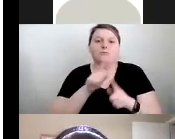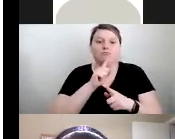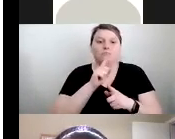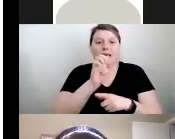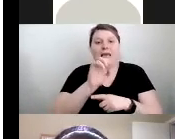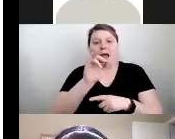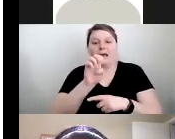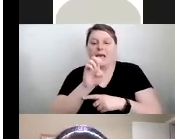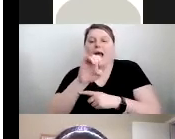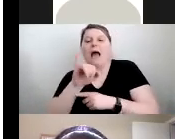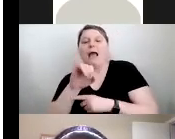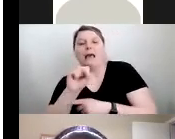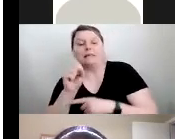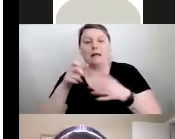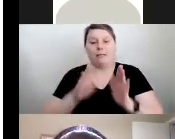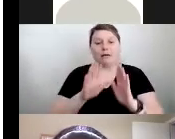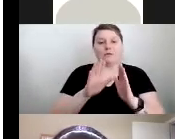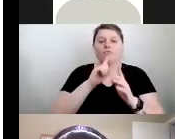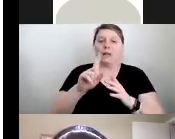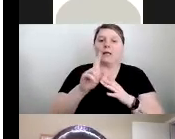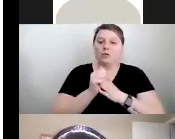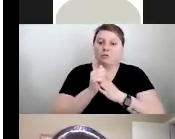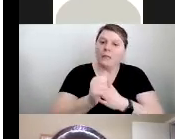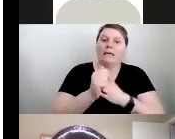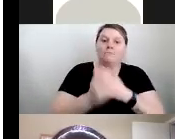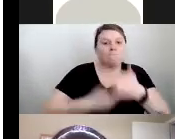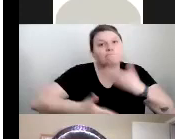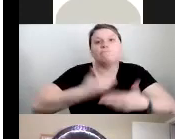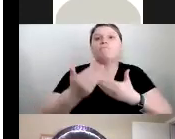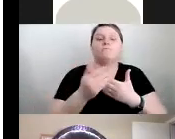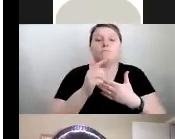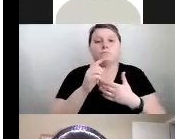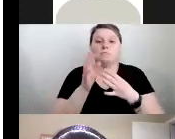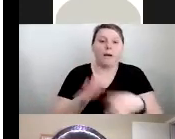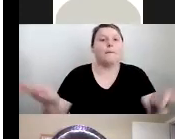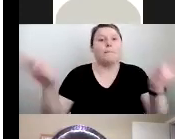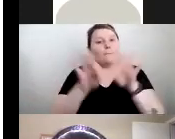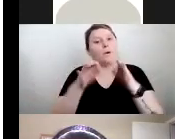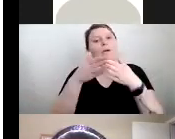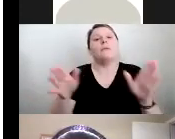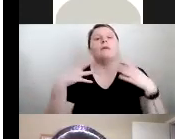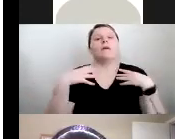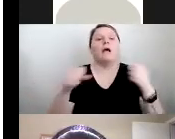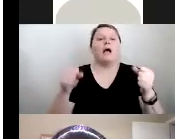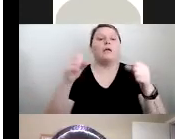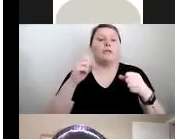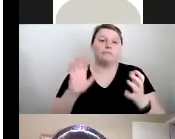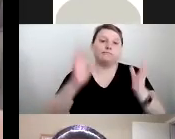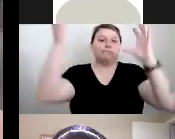have this front seat, this driver's seat position in very important public health crises.